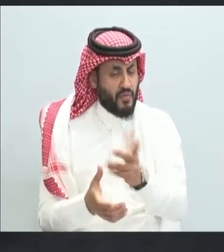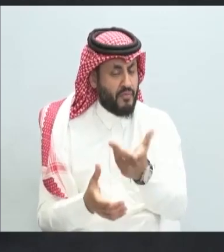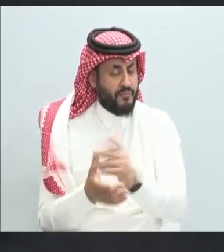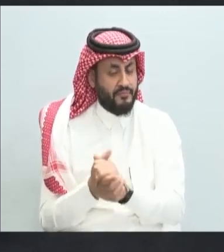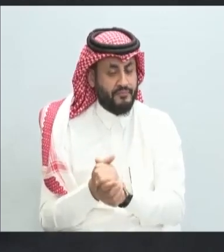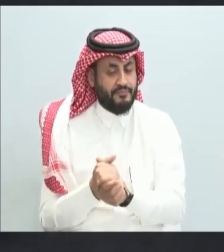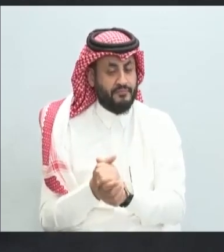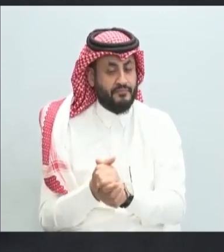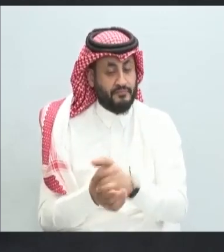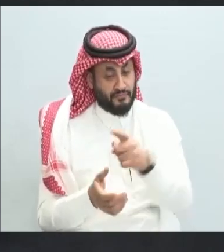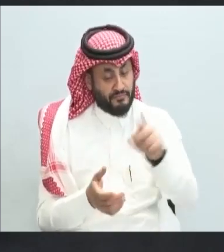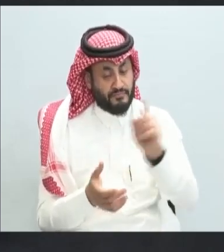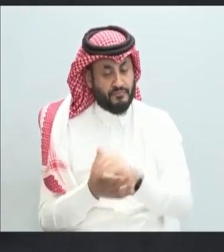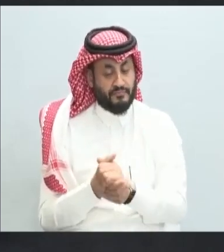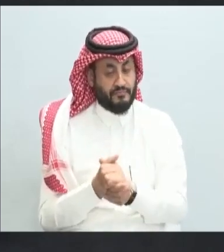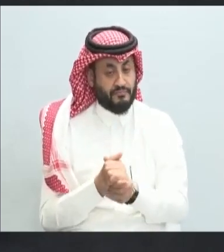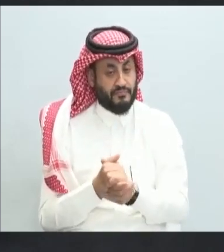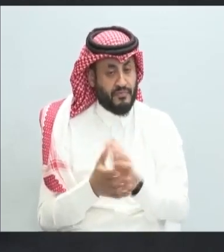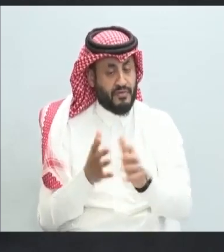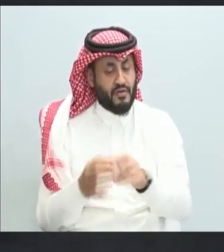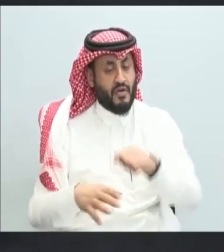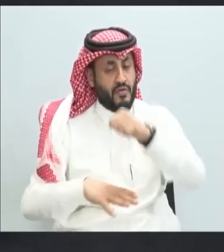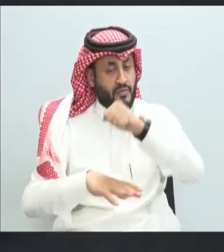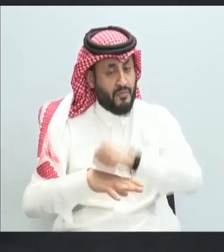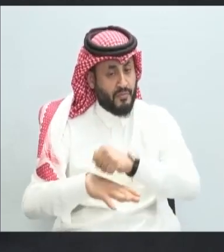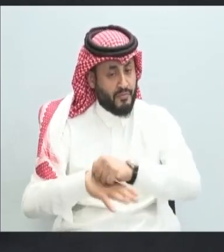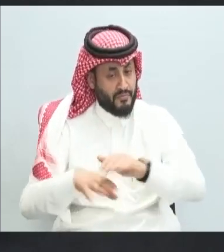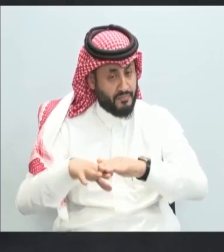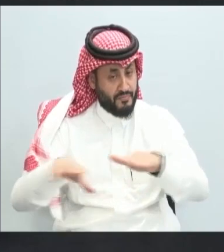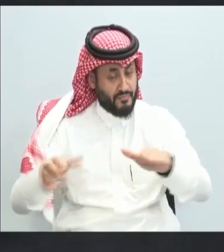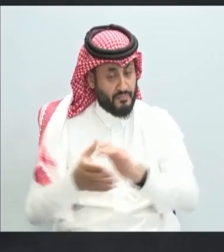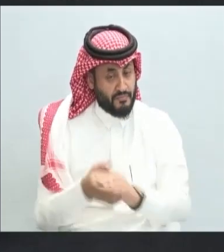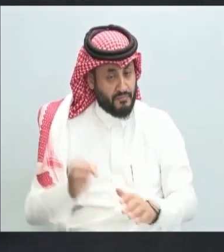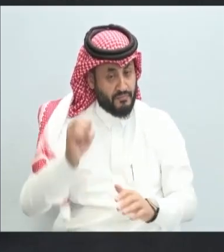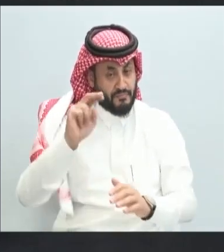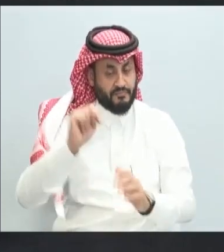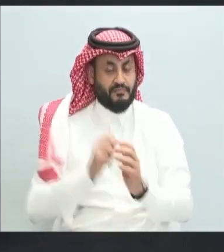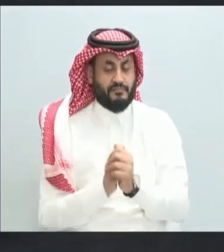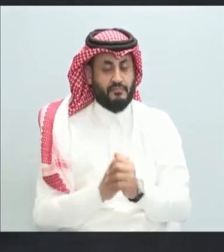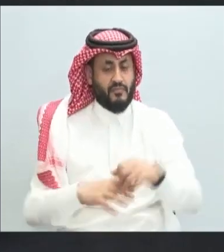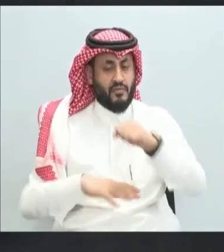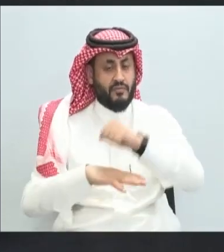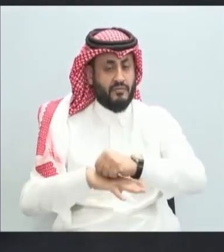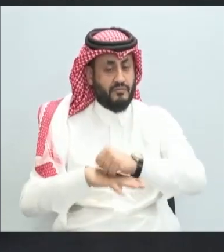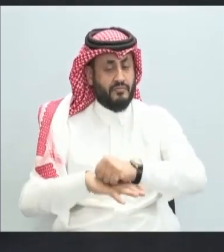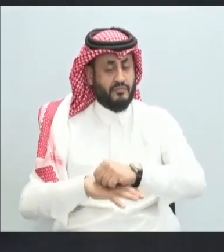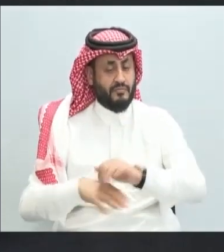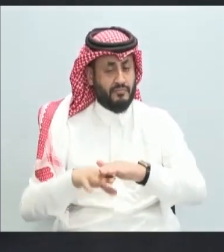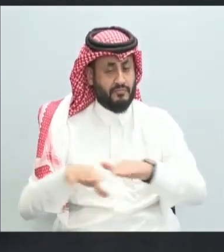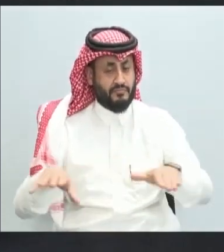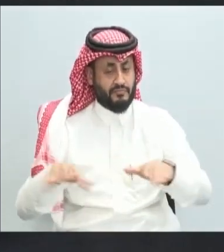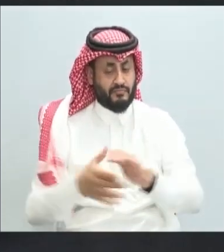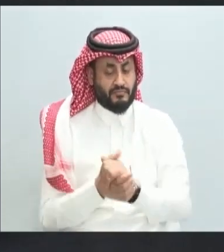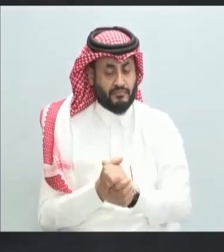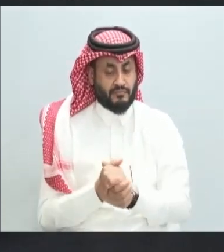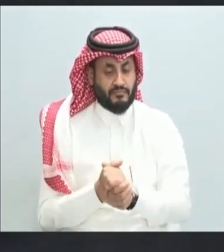they? Yes, of course, Kinan did say where are they. He said the computer games